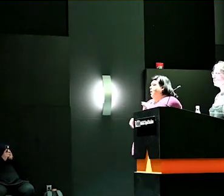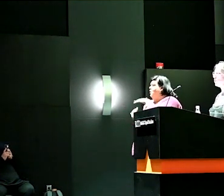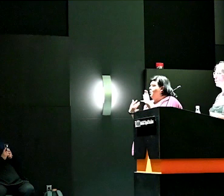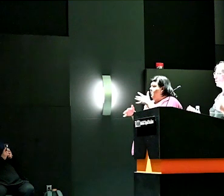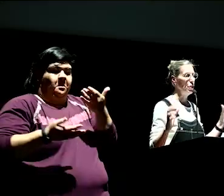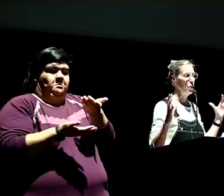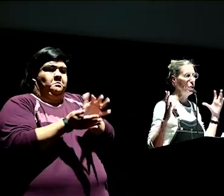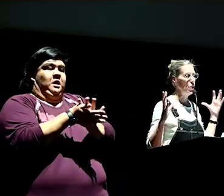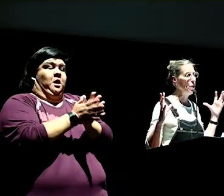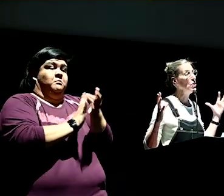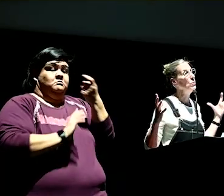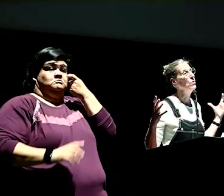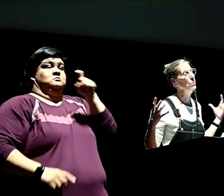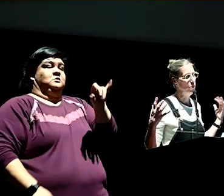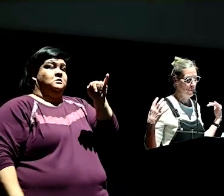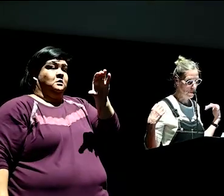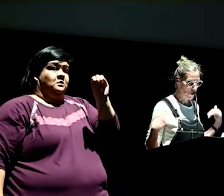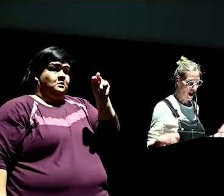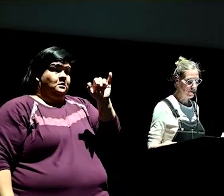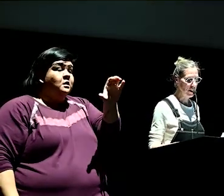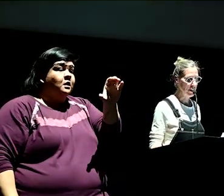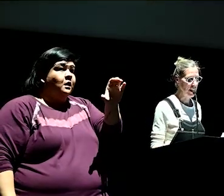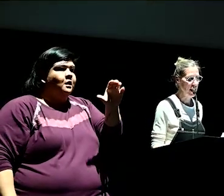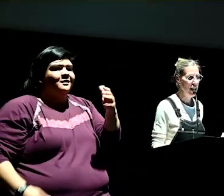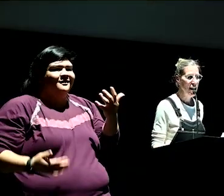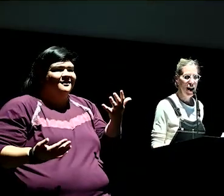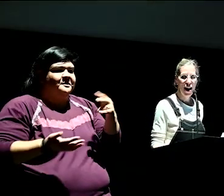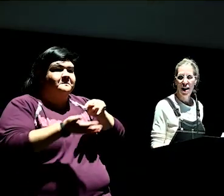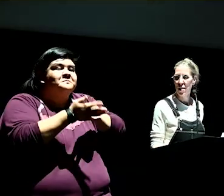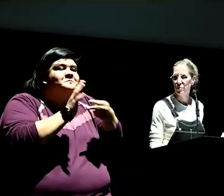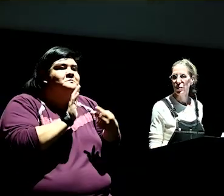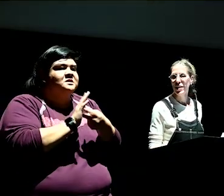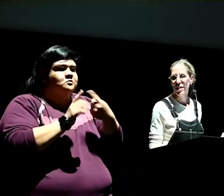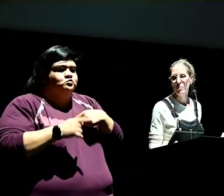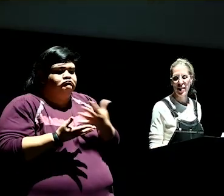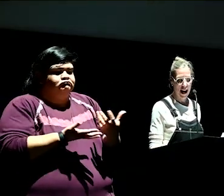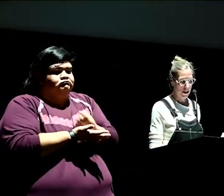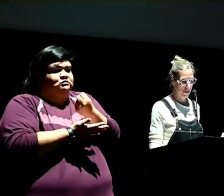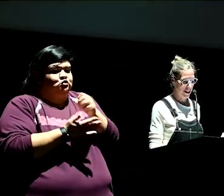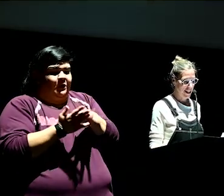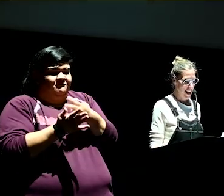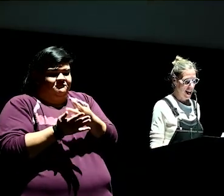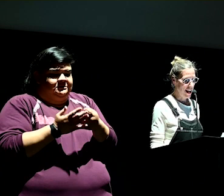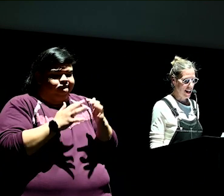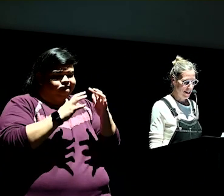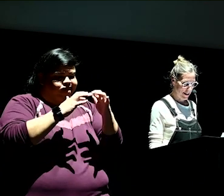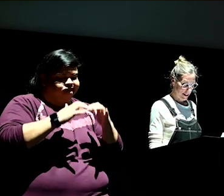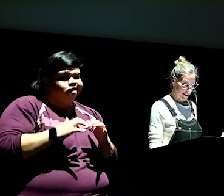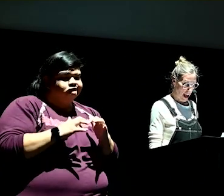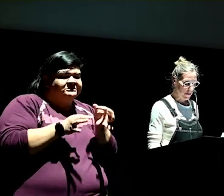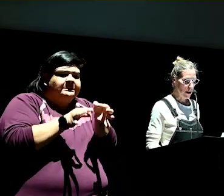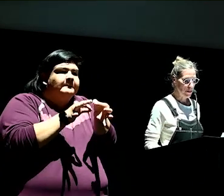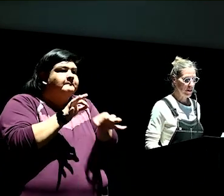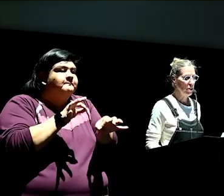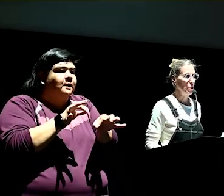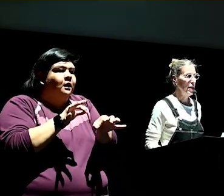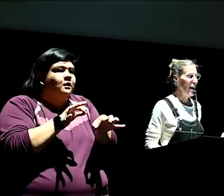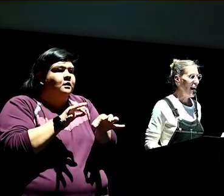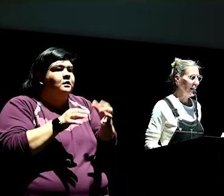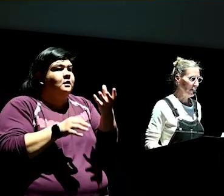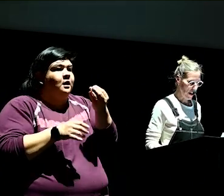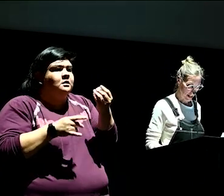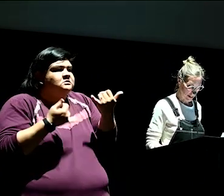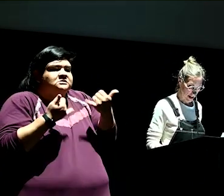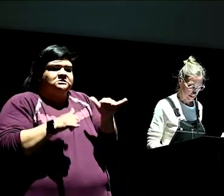that we could graphically break them down and have them still